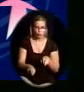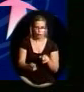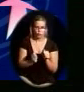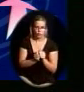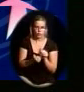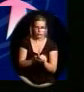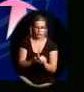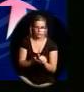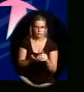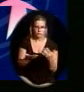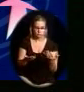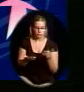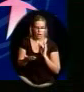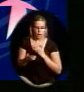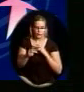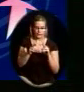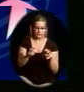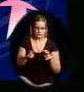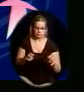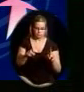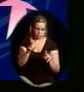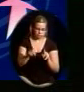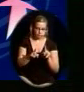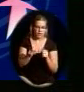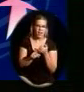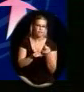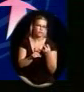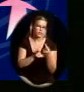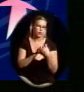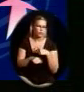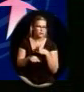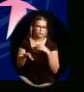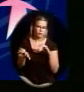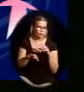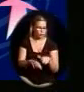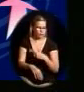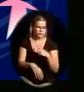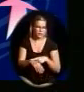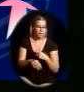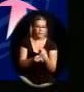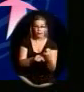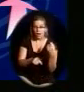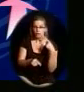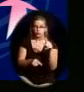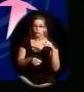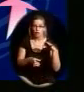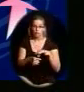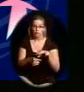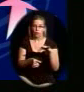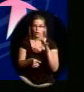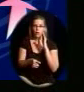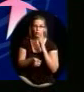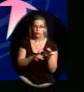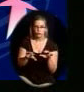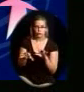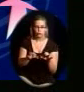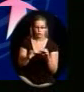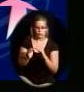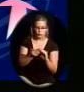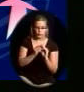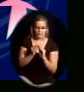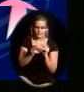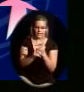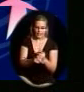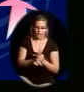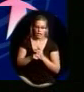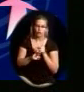with our assessments every year. So we've been doing this a long time. But last year, you voted that we will do the Communities That Care